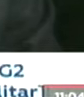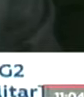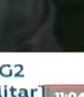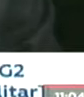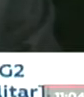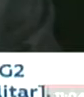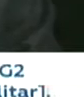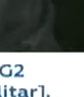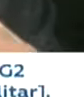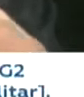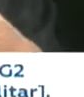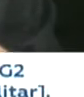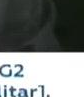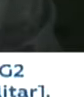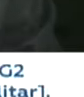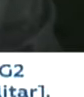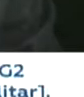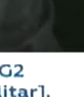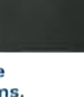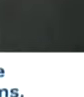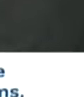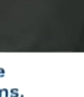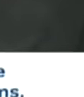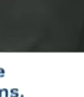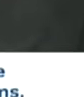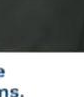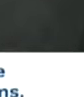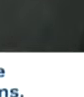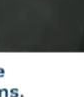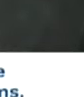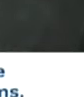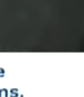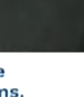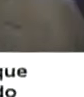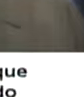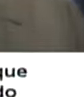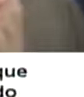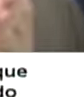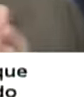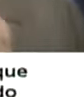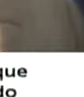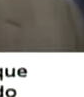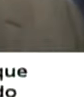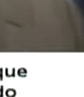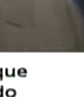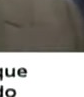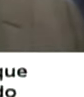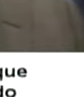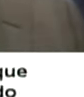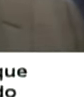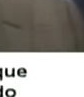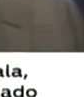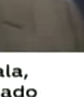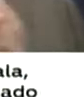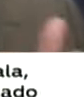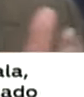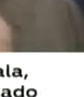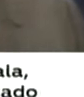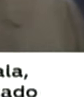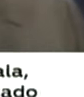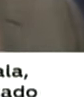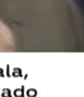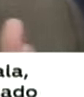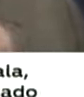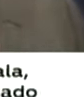covert assistance to the G2, especially during the time of Mr. Abrams. If Mr. Nairn thinks we should have been on the